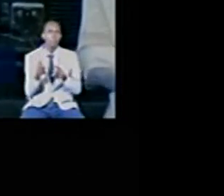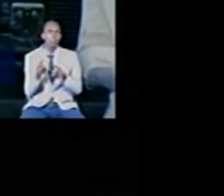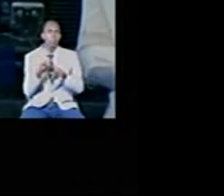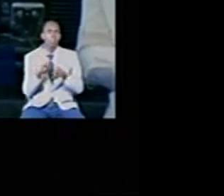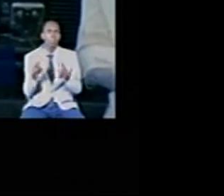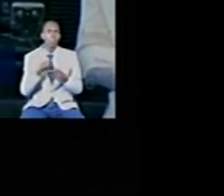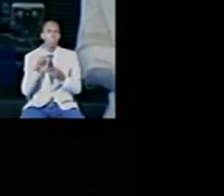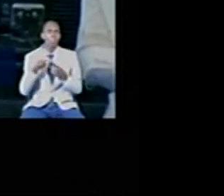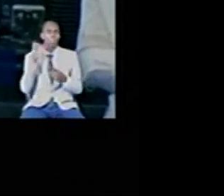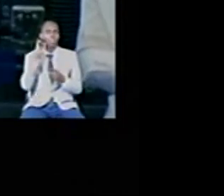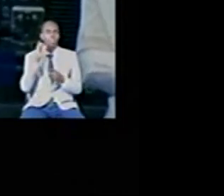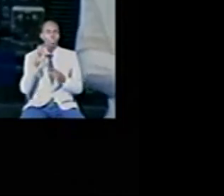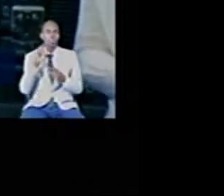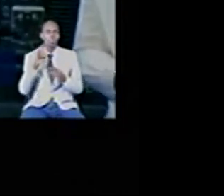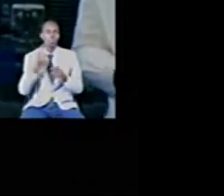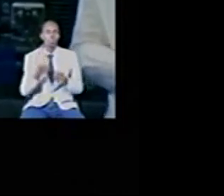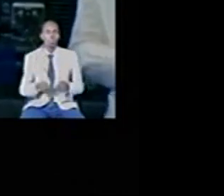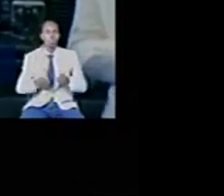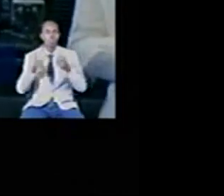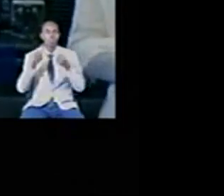entered GSS 1 September,